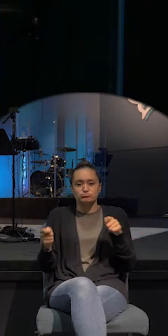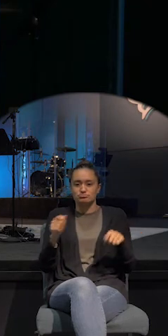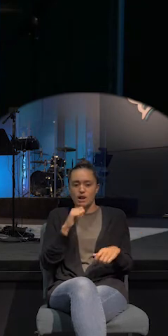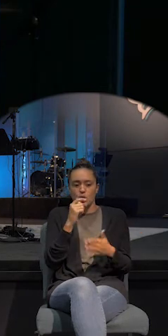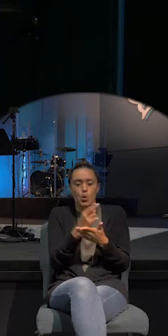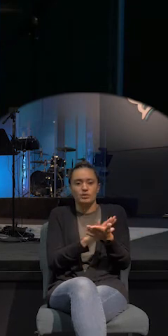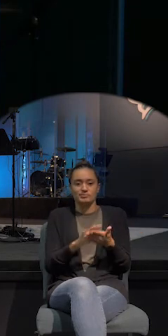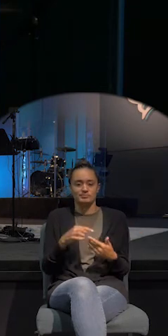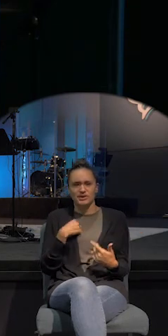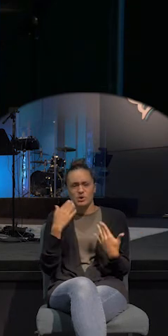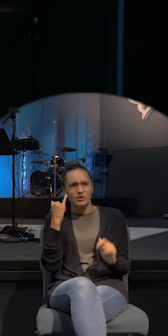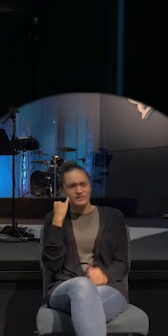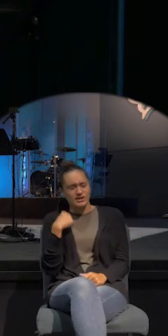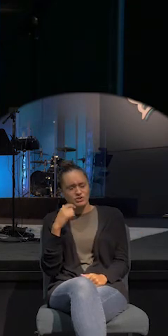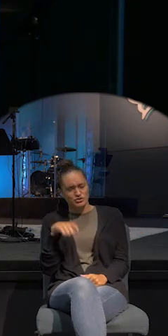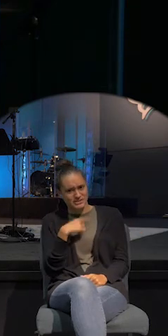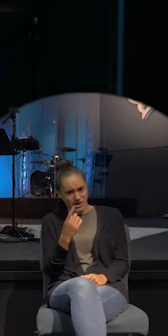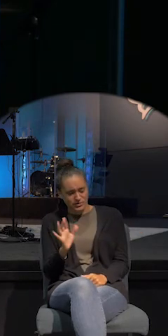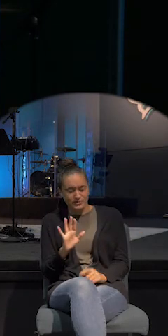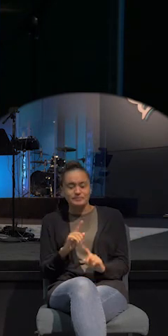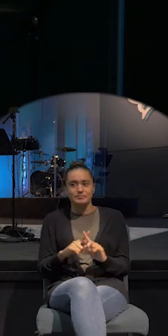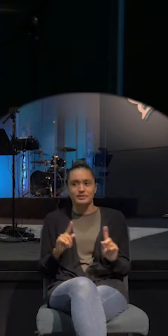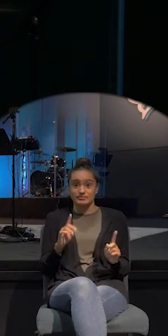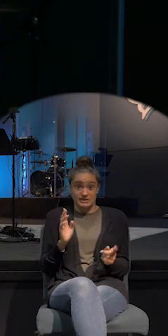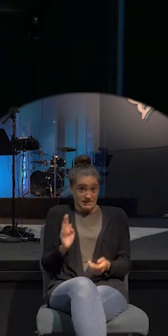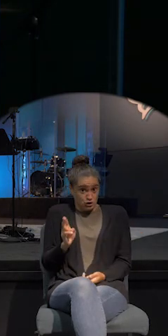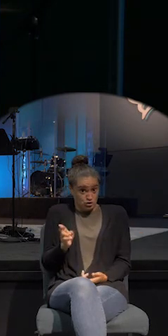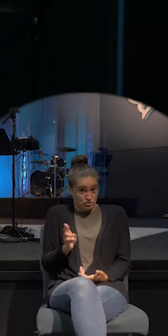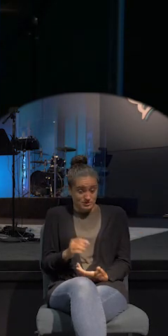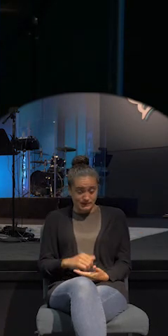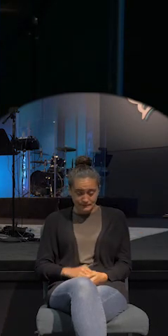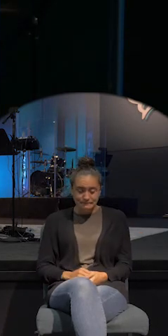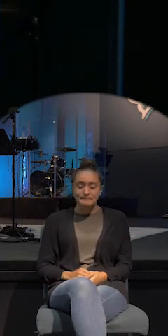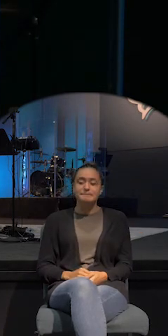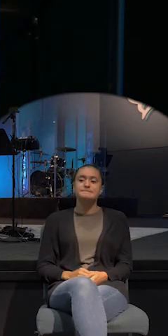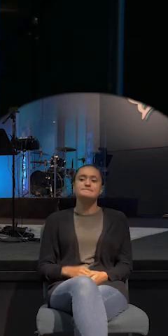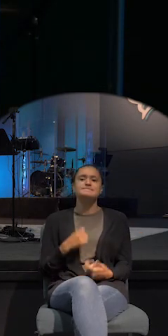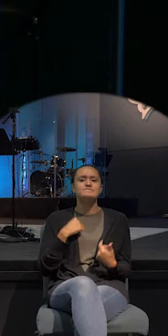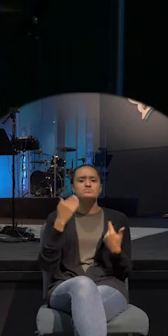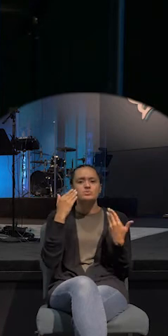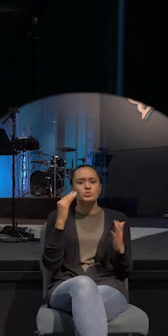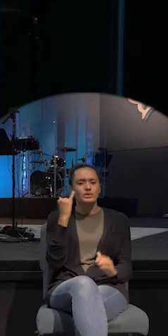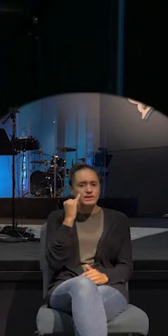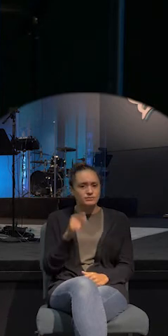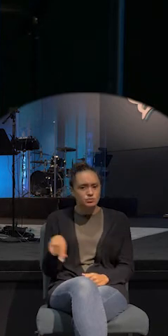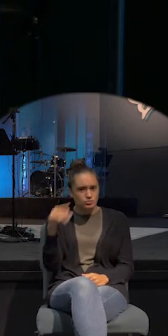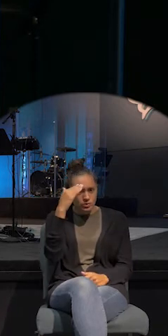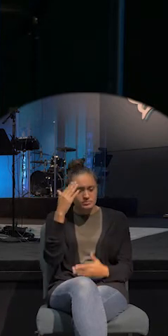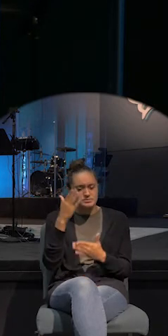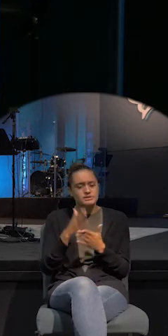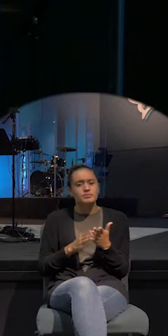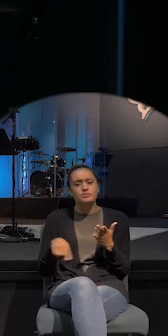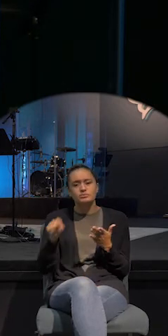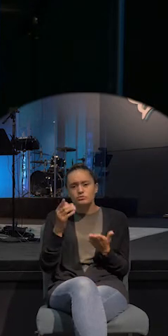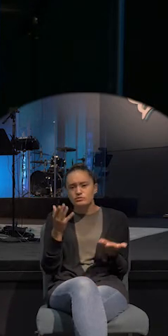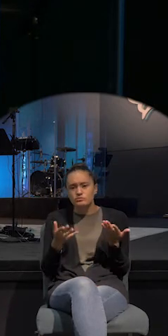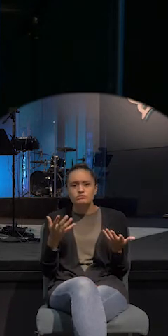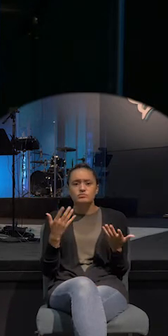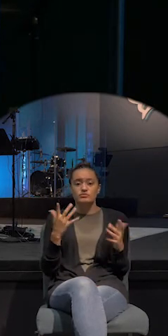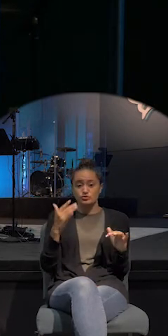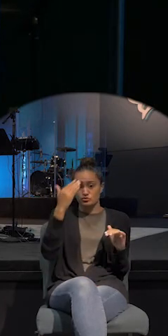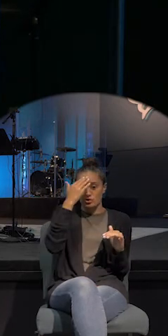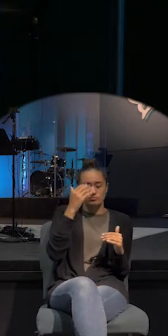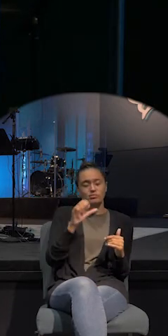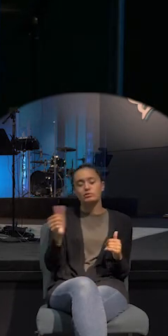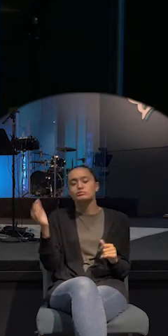There were, I don't know if I should tell you this, but it's history. This, I don't know if you know this or not. Some of you may already know this, others may